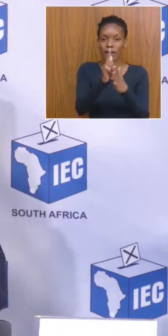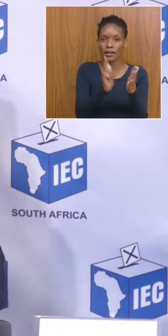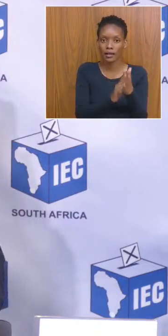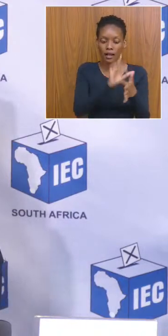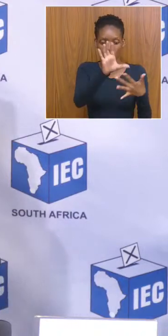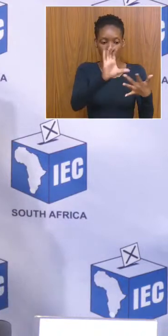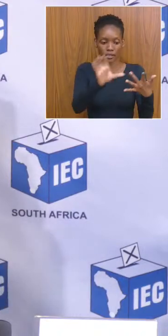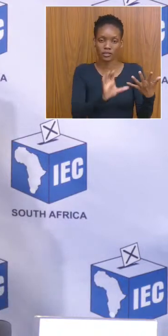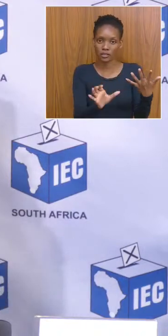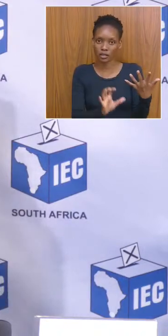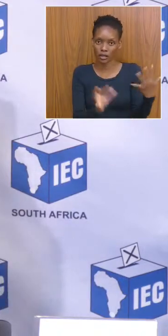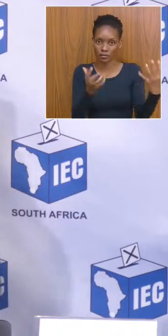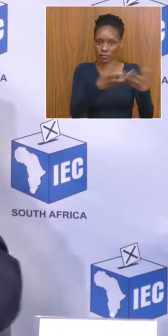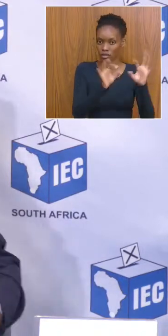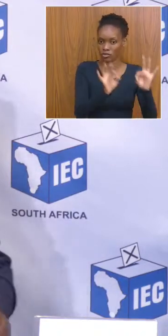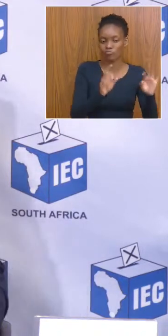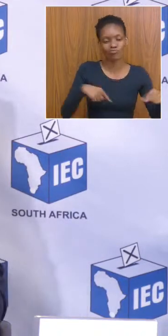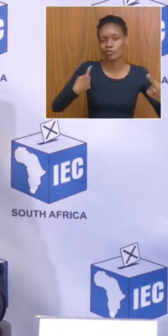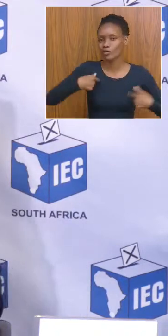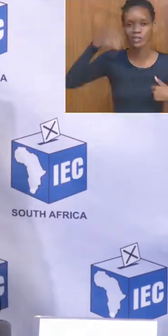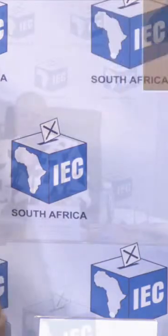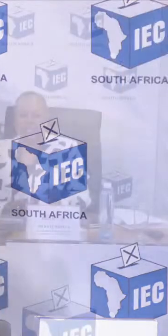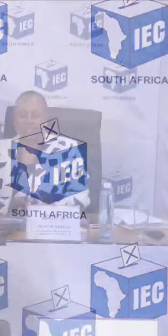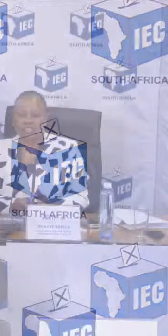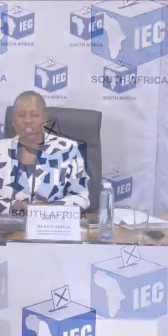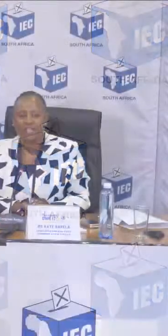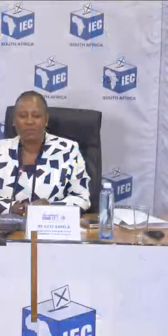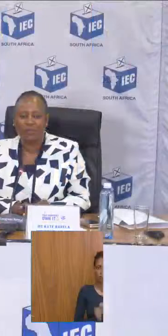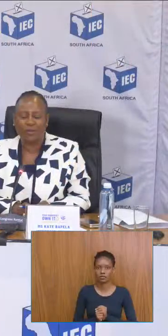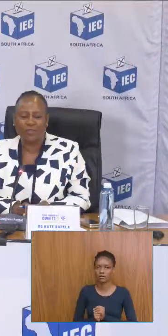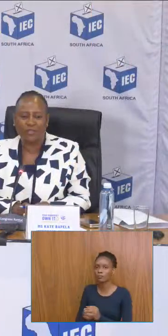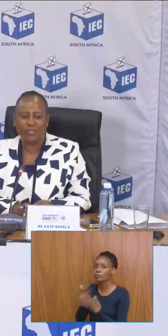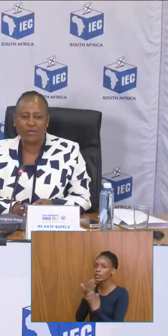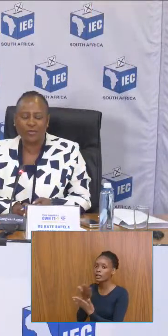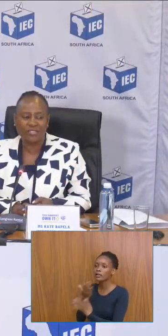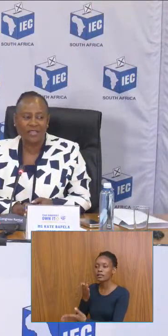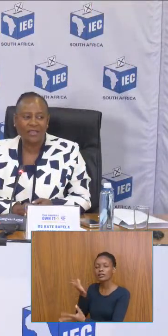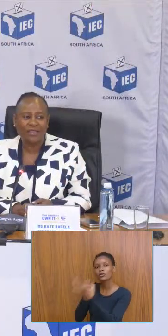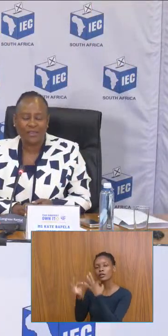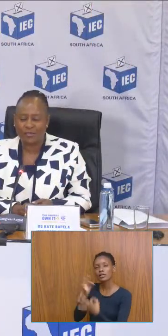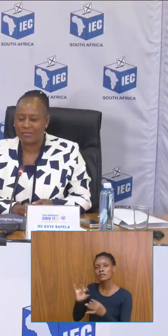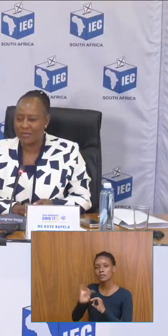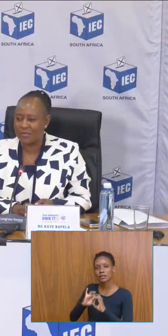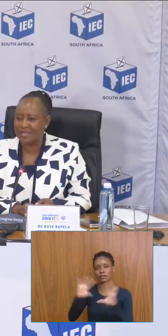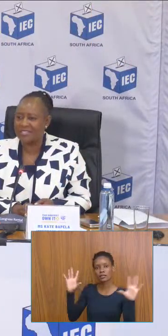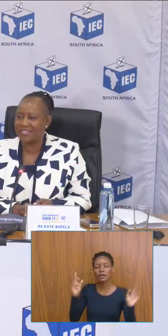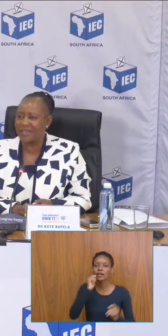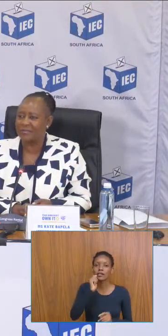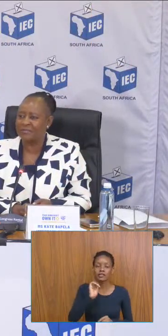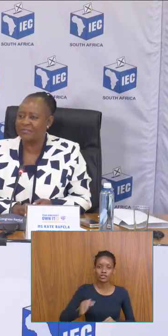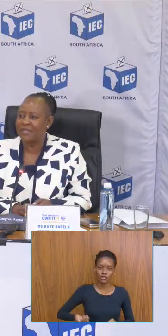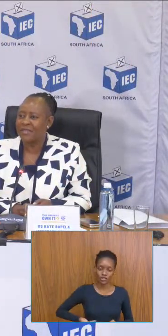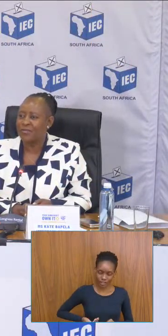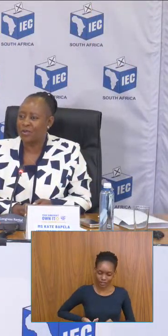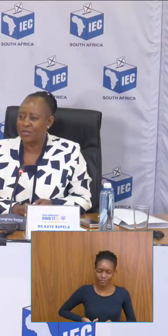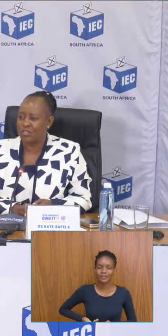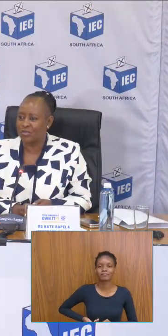criteria. Thank you very much, CEO, for the clarity. Ladies and gentlemen, on that note, thank you very much.